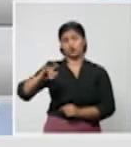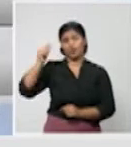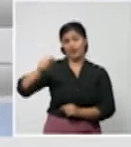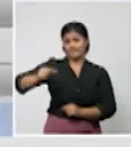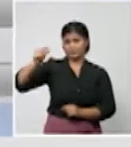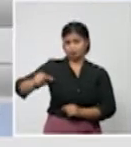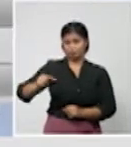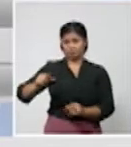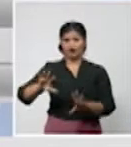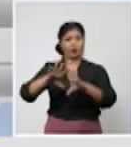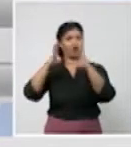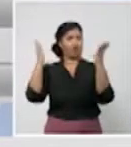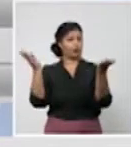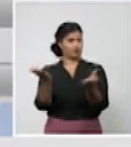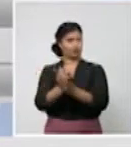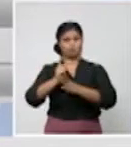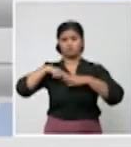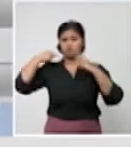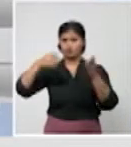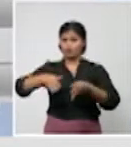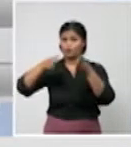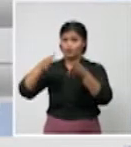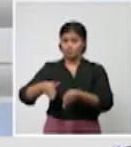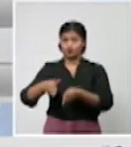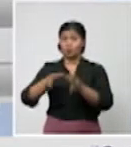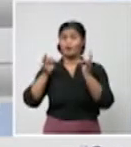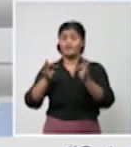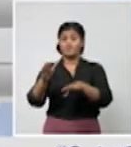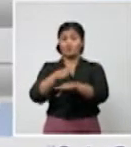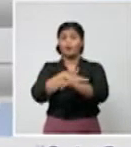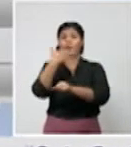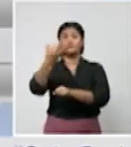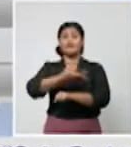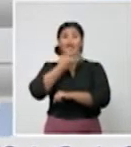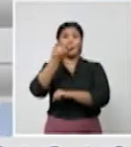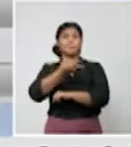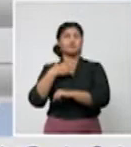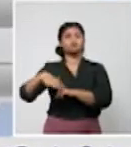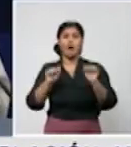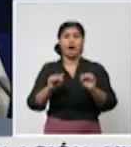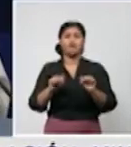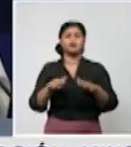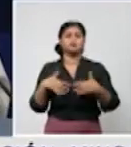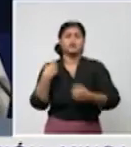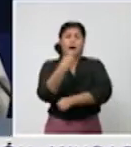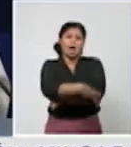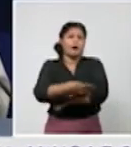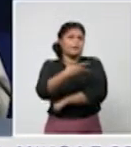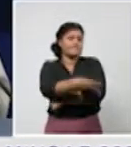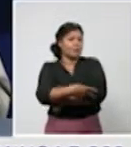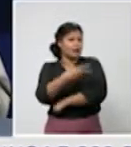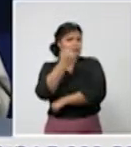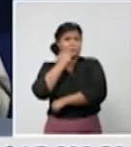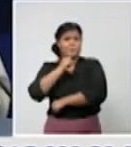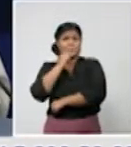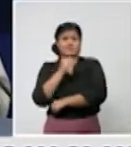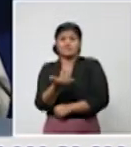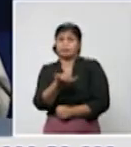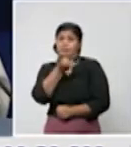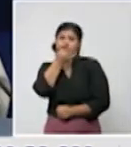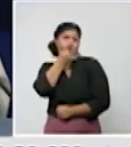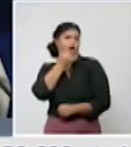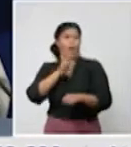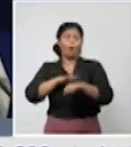689,219 fatalities due to the disease and a mortality rate of 3.81%. The region of the Americas continues to be